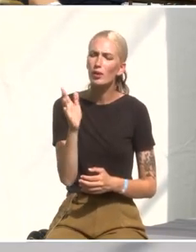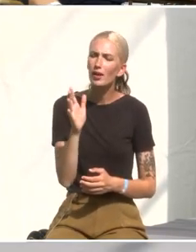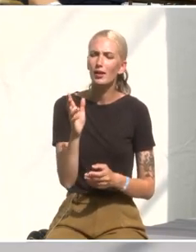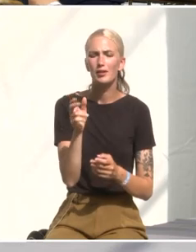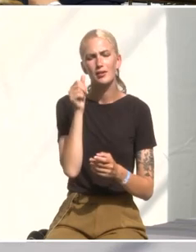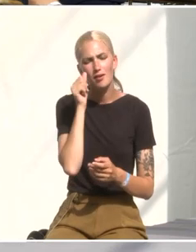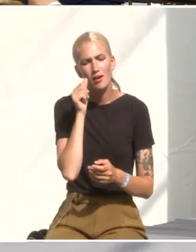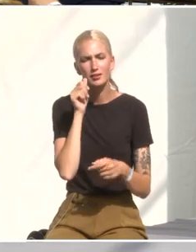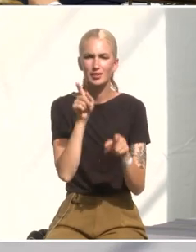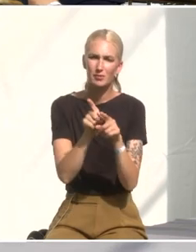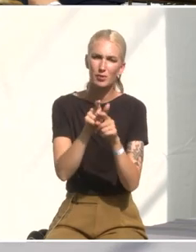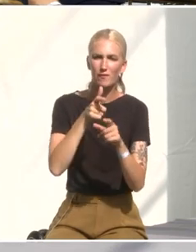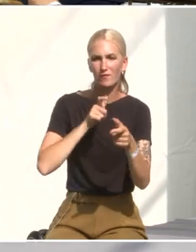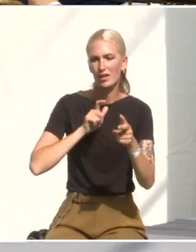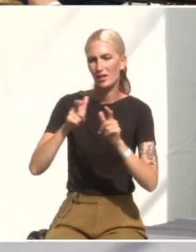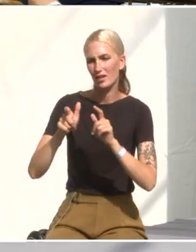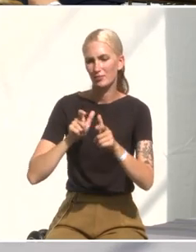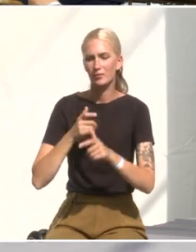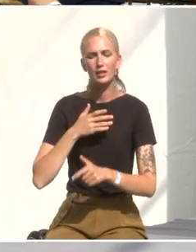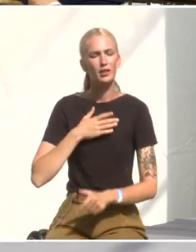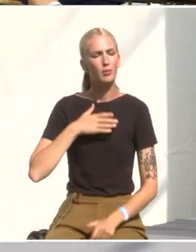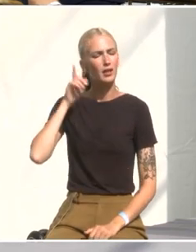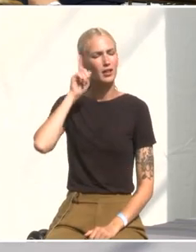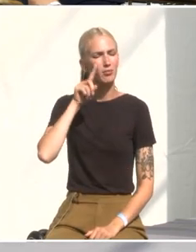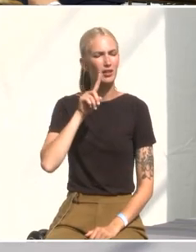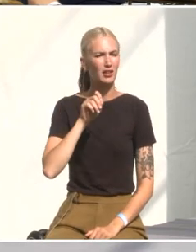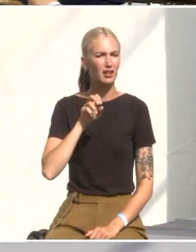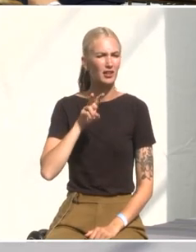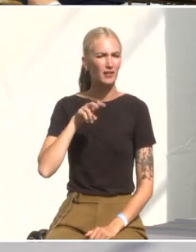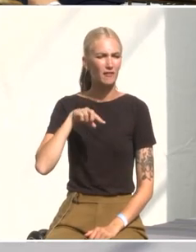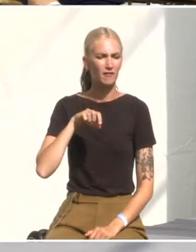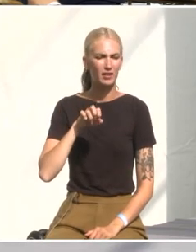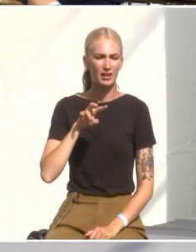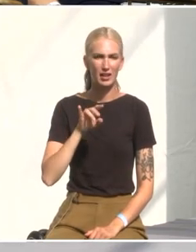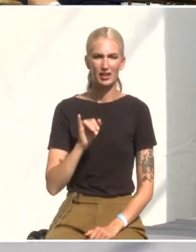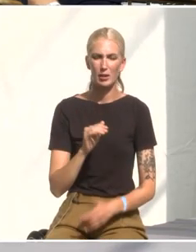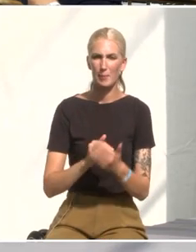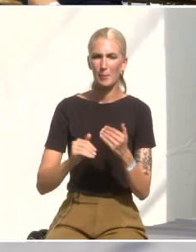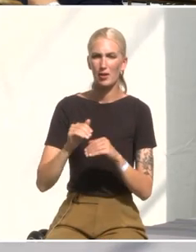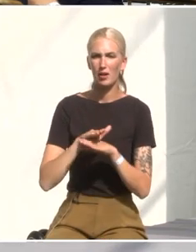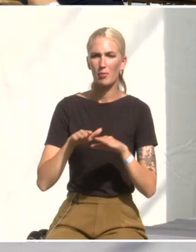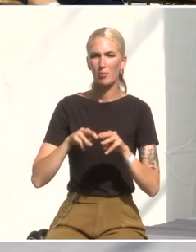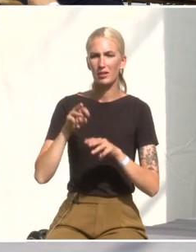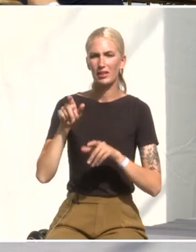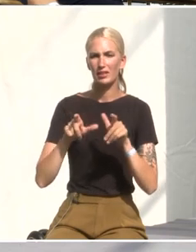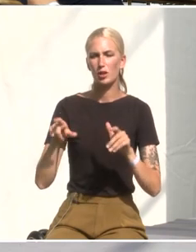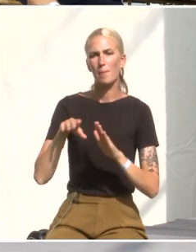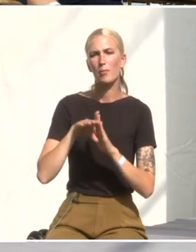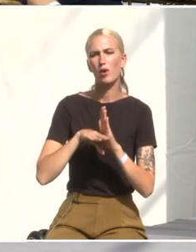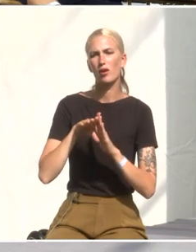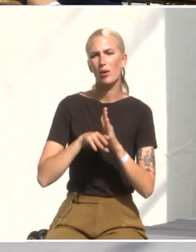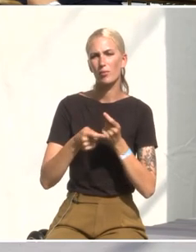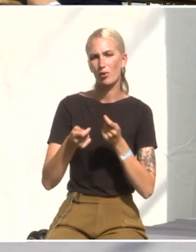well. So yeah, my name is Jevgeni, and I'm the program coordinator from Nordic Council of Ministers Office in Estonia.